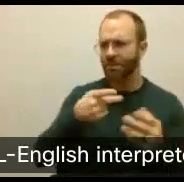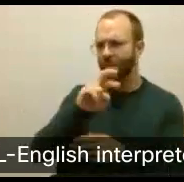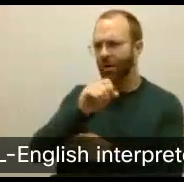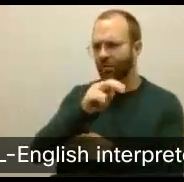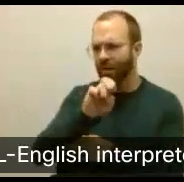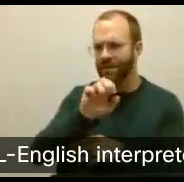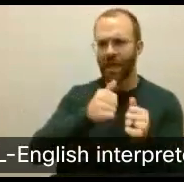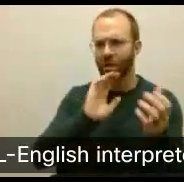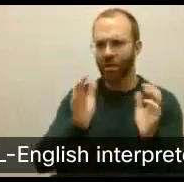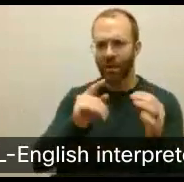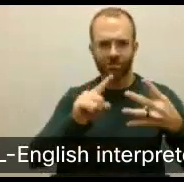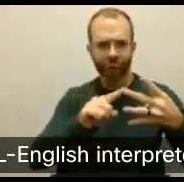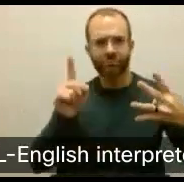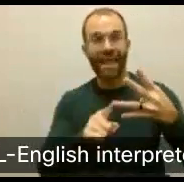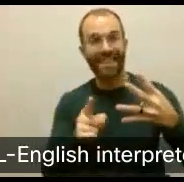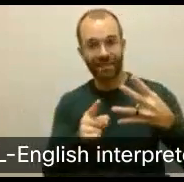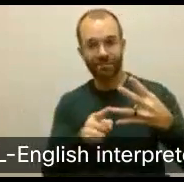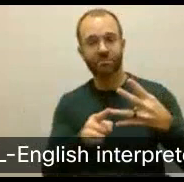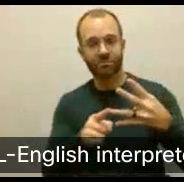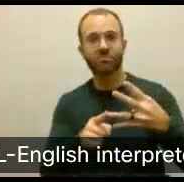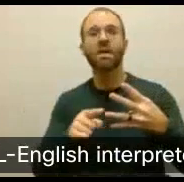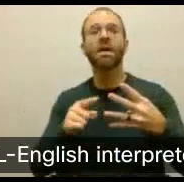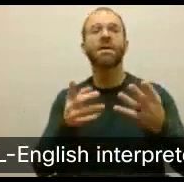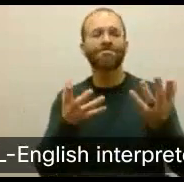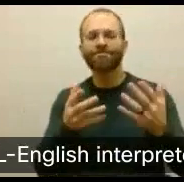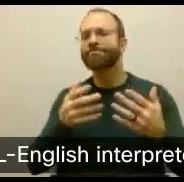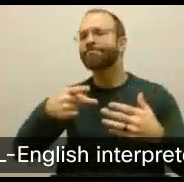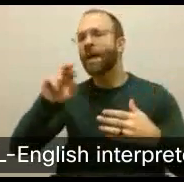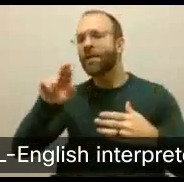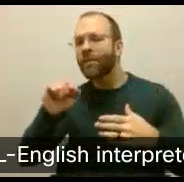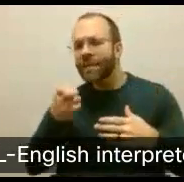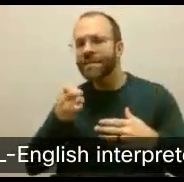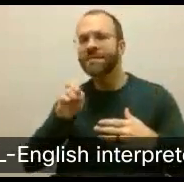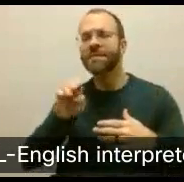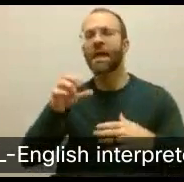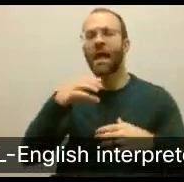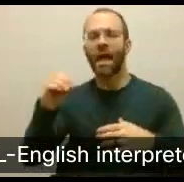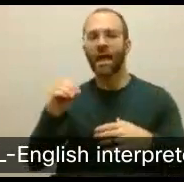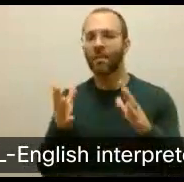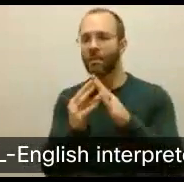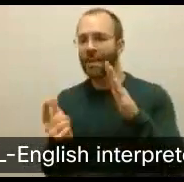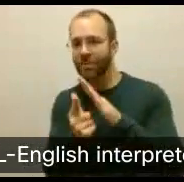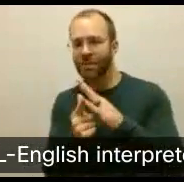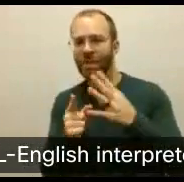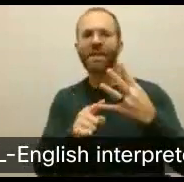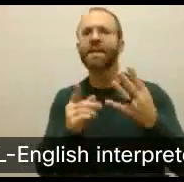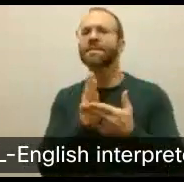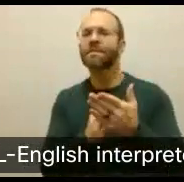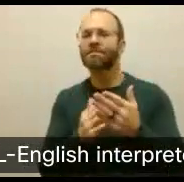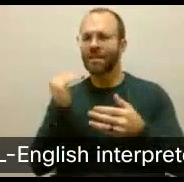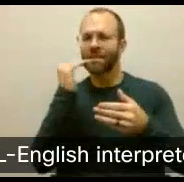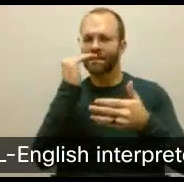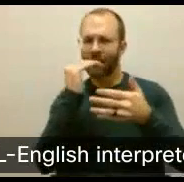at paraphrasing and plagiarism, and then we're going to look at some steps that can help you when you're trying to paraphrase